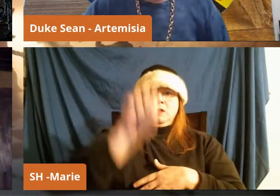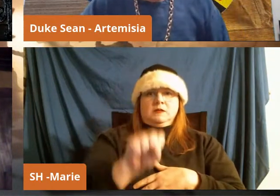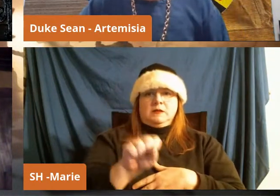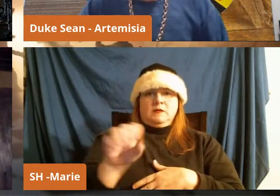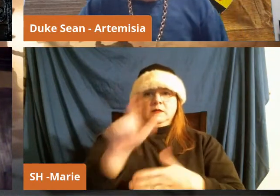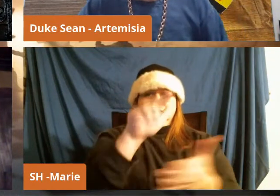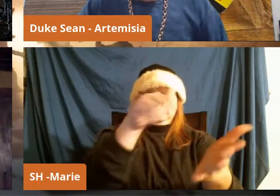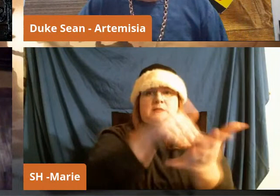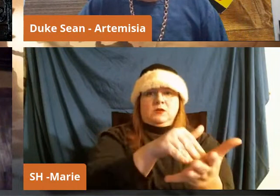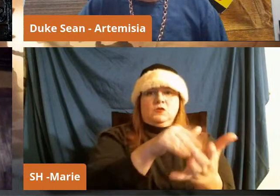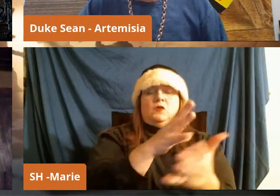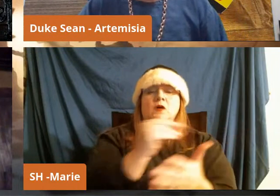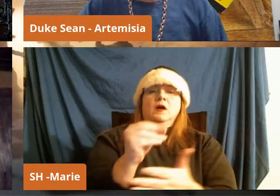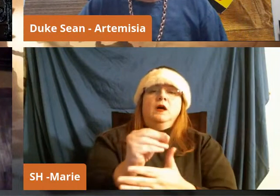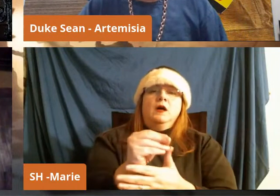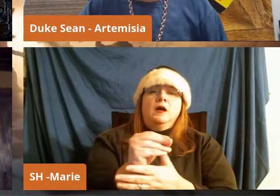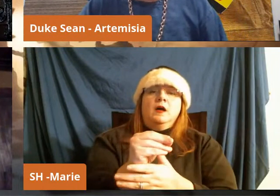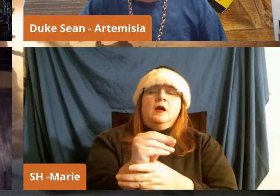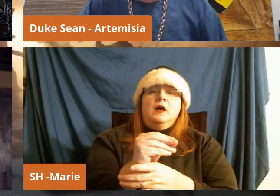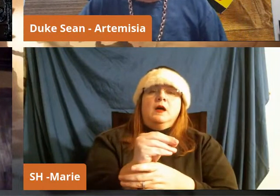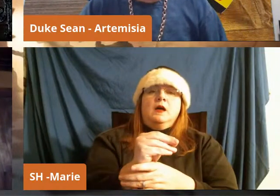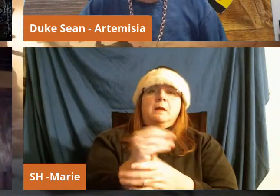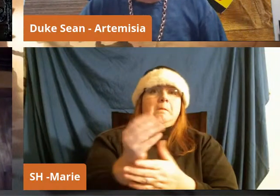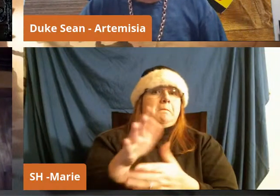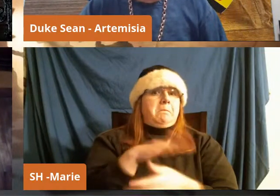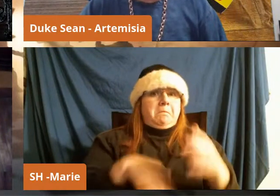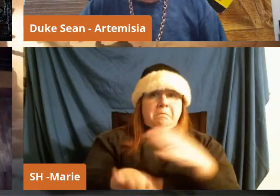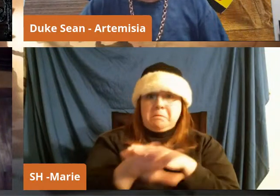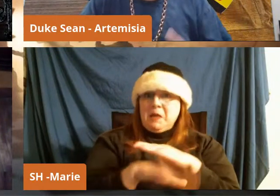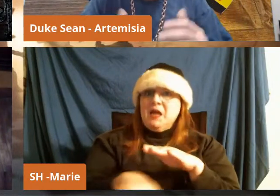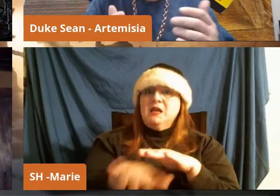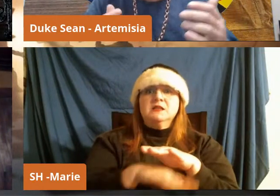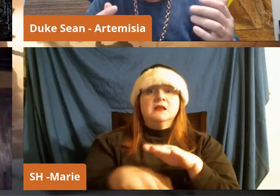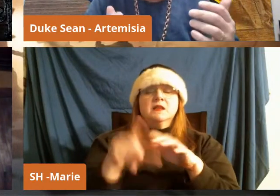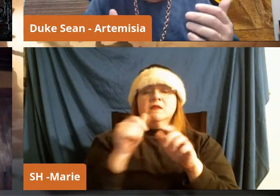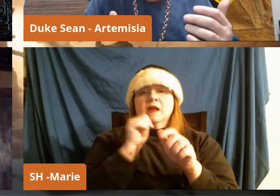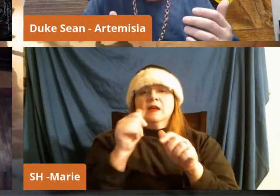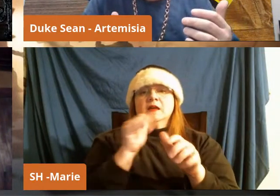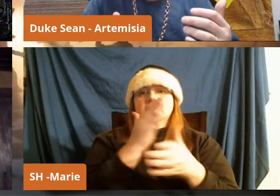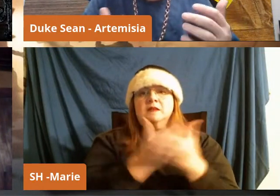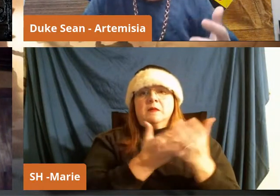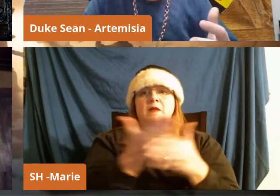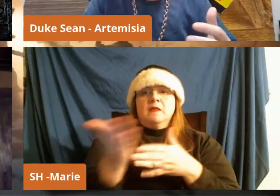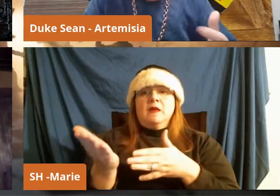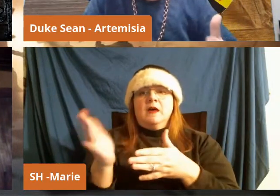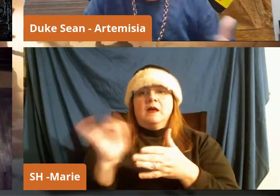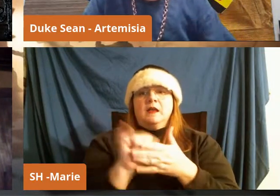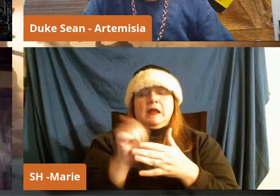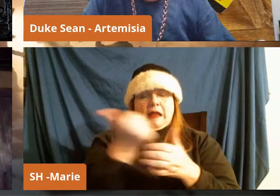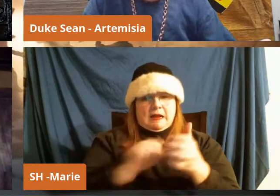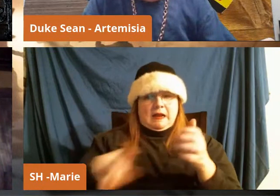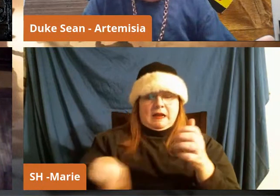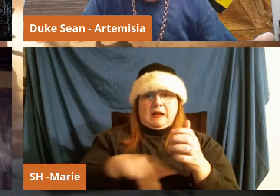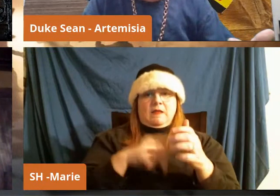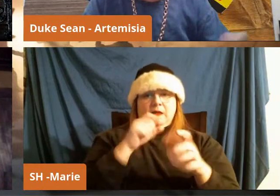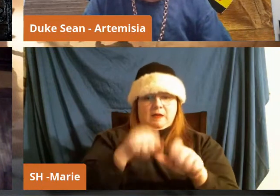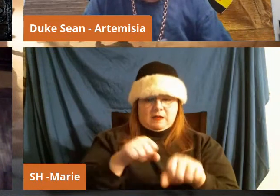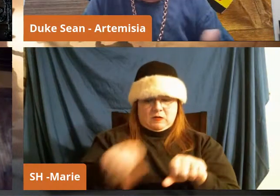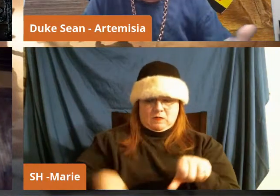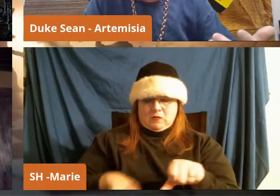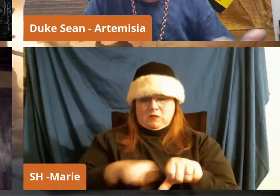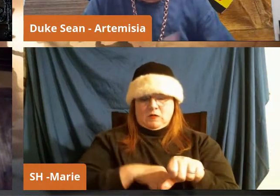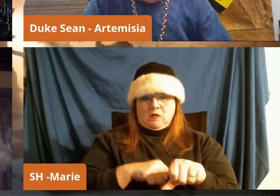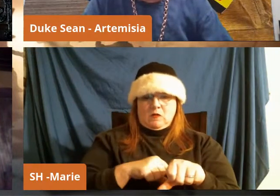central-ish. And basically and this is something that any knight can do for their squire or